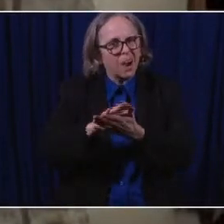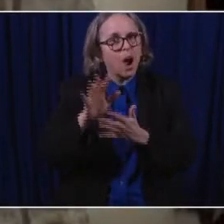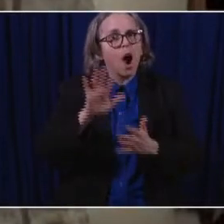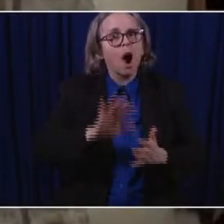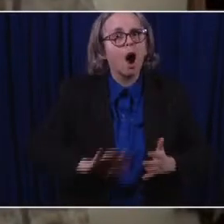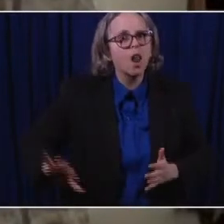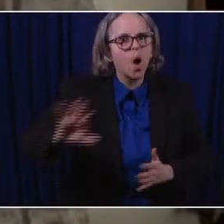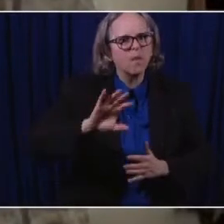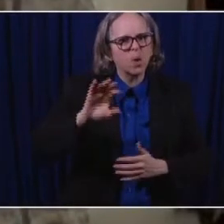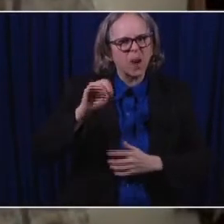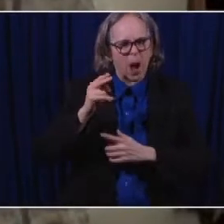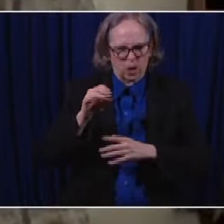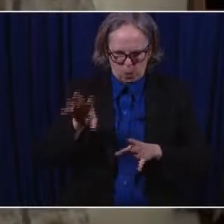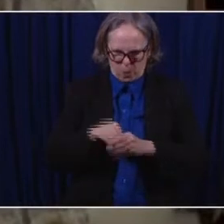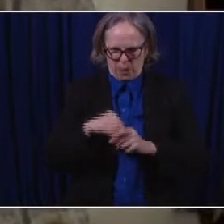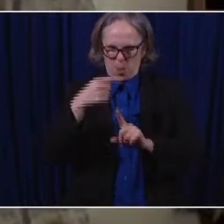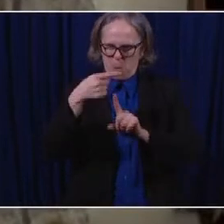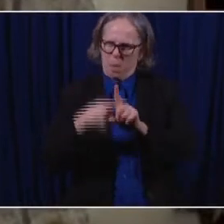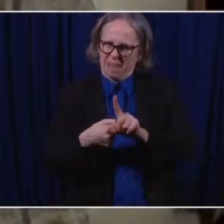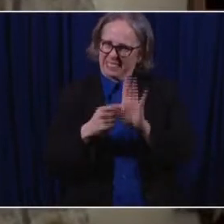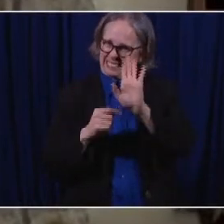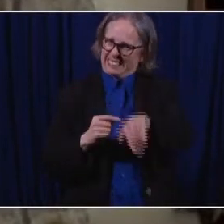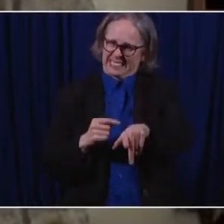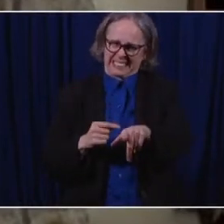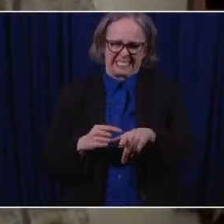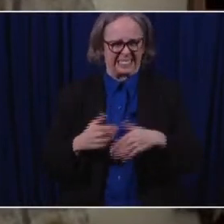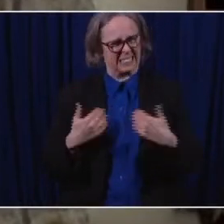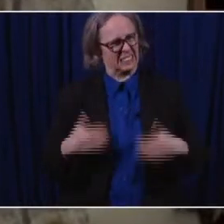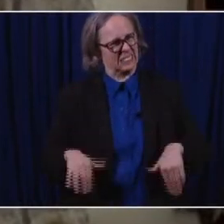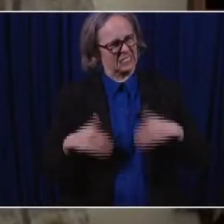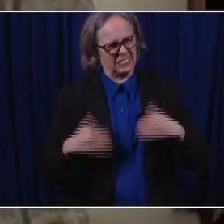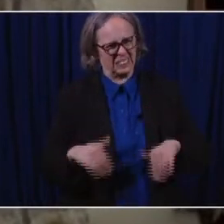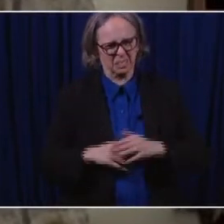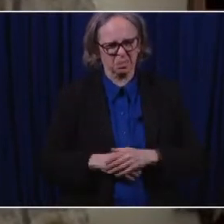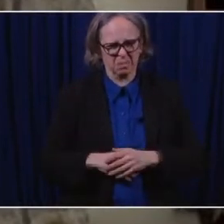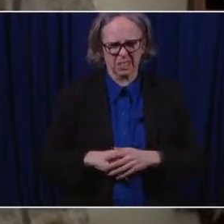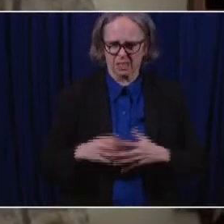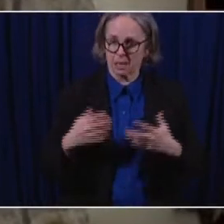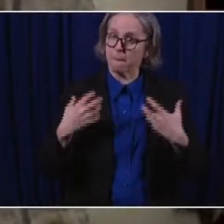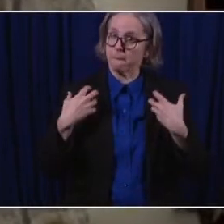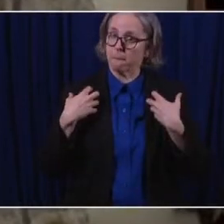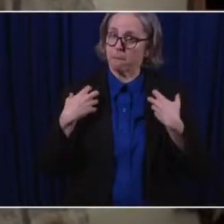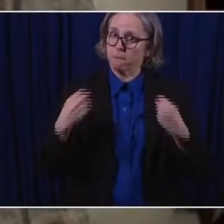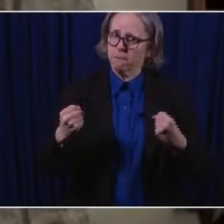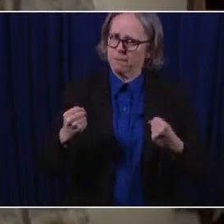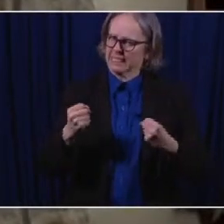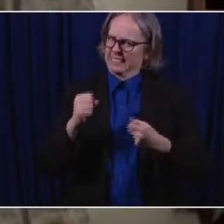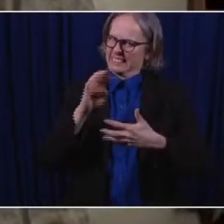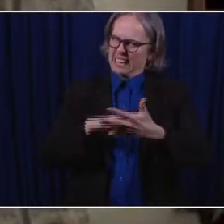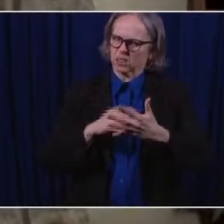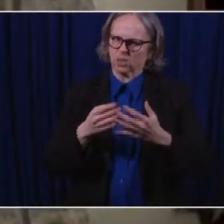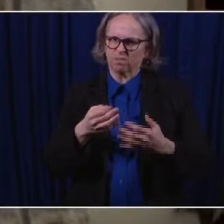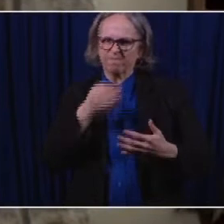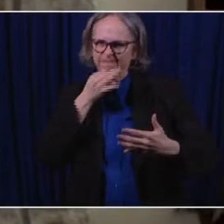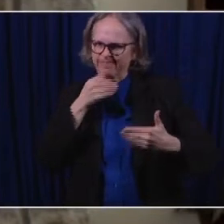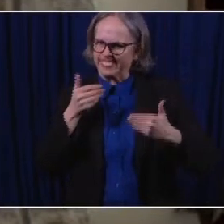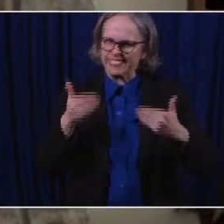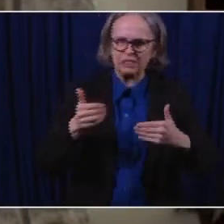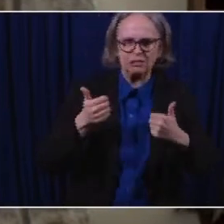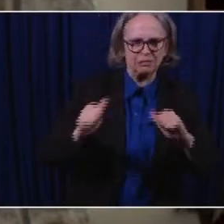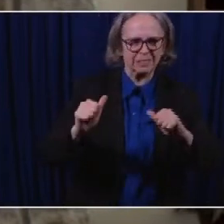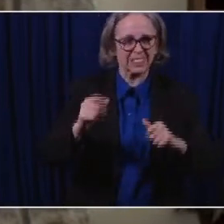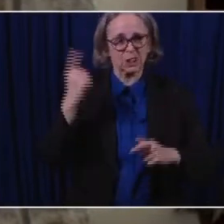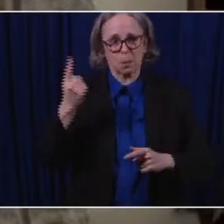it's a very aggressive schedule. Sadly, somebody has to be first, but somebody has to be last. Somebody has to be in the middle.